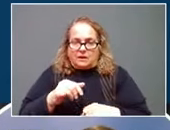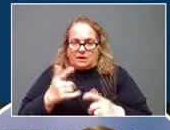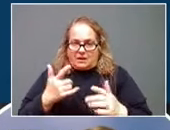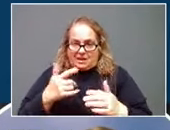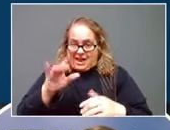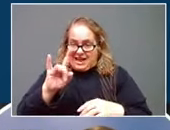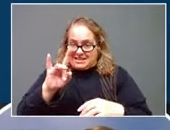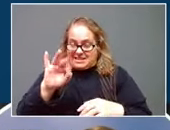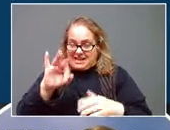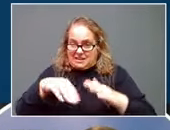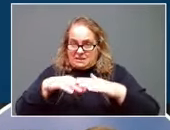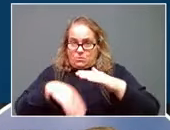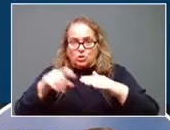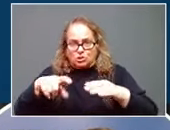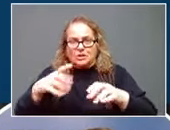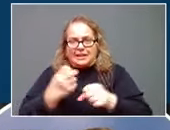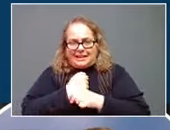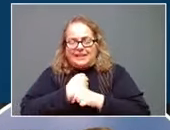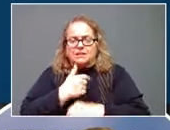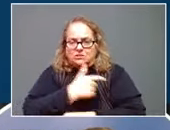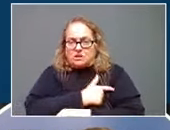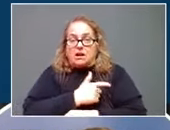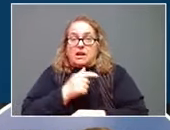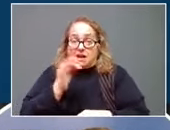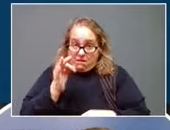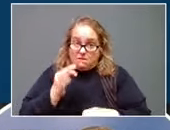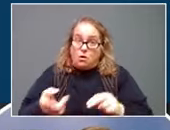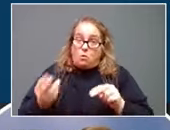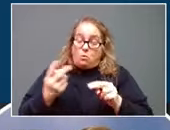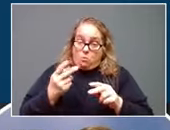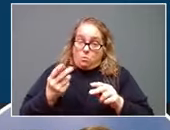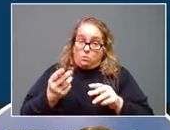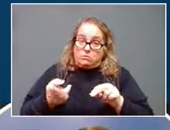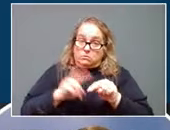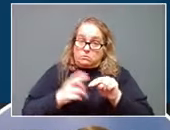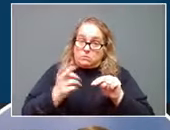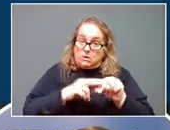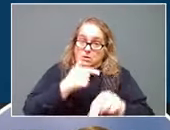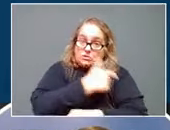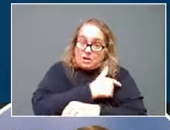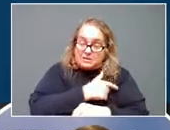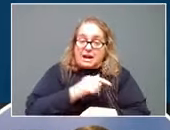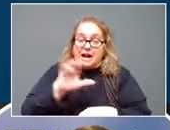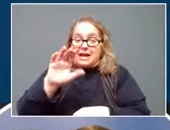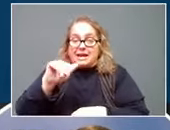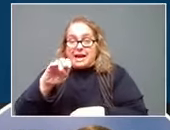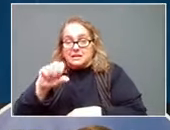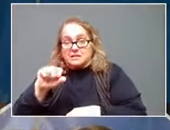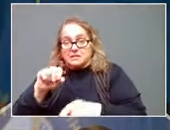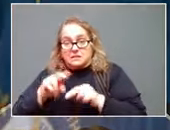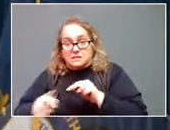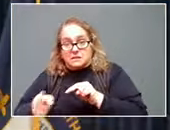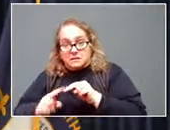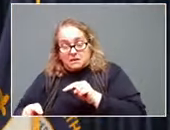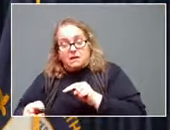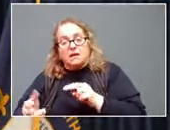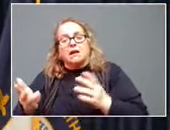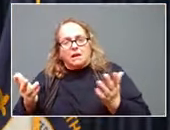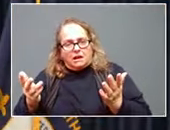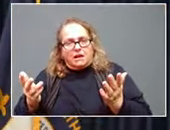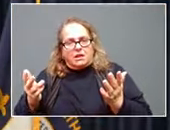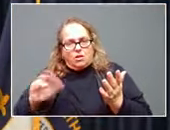needing to recommend it anymore. If we have cases that go down, especially to the level where